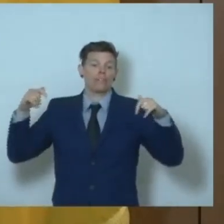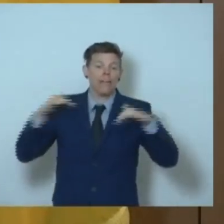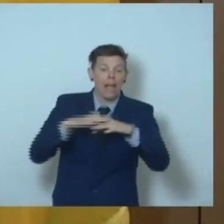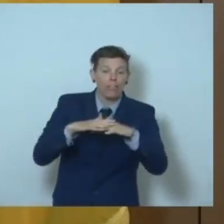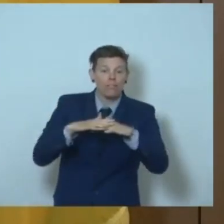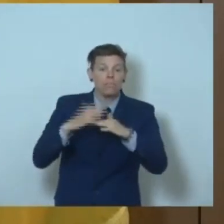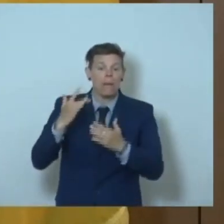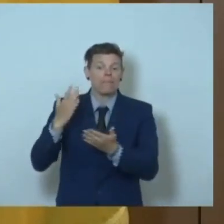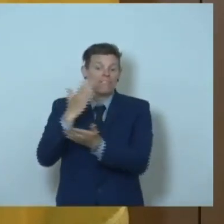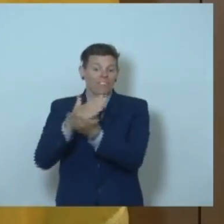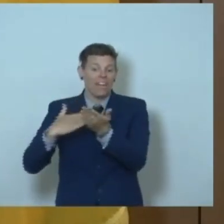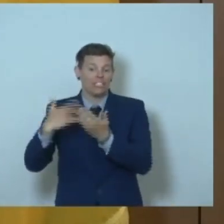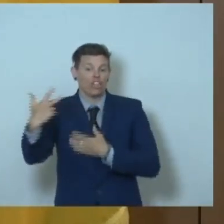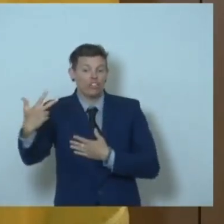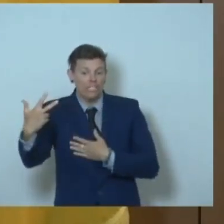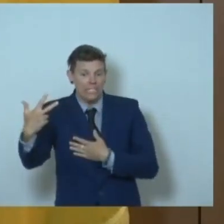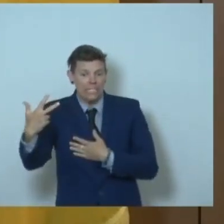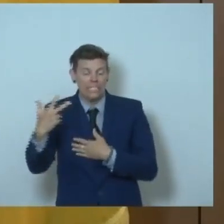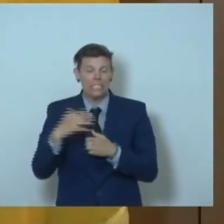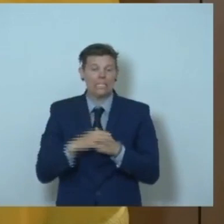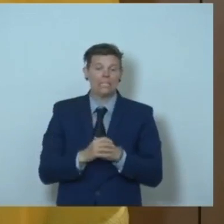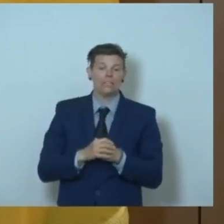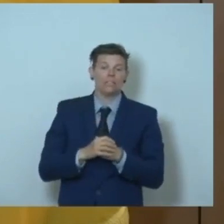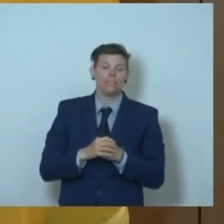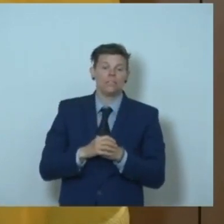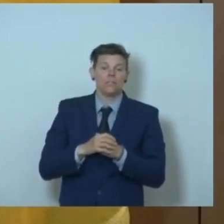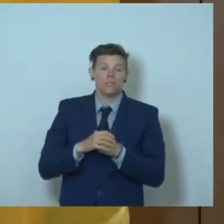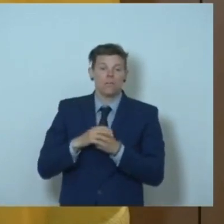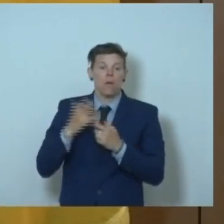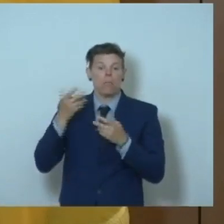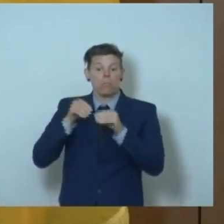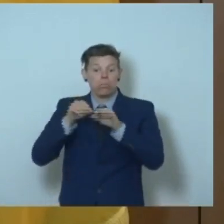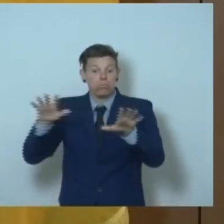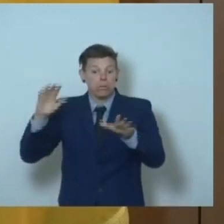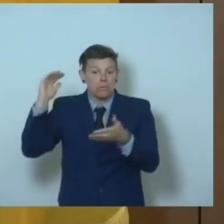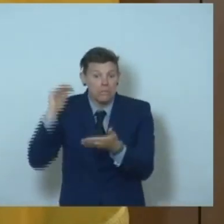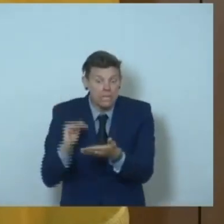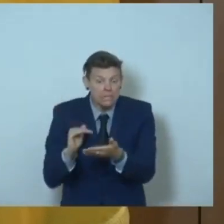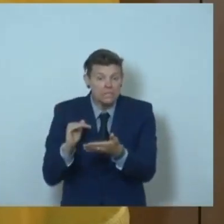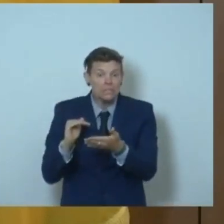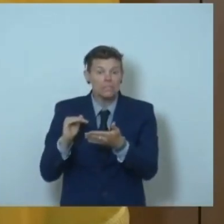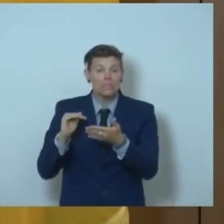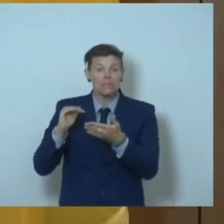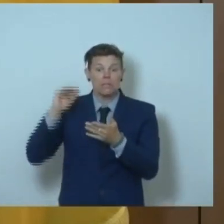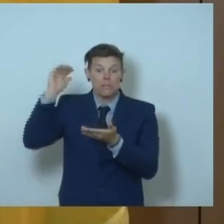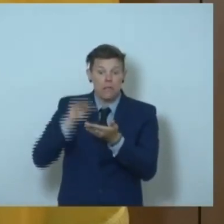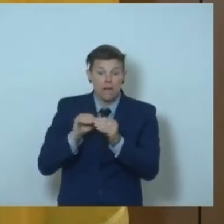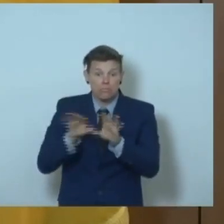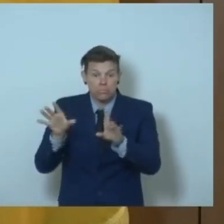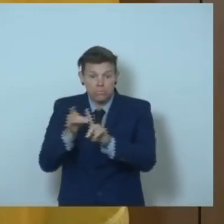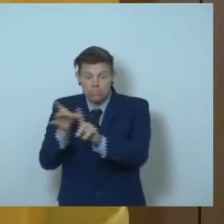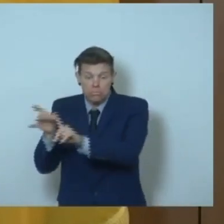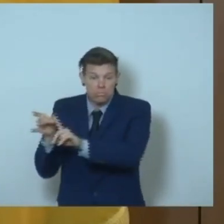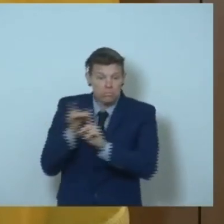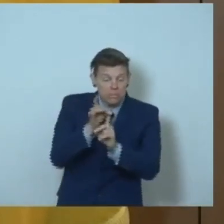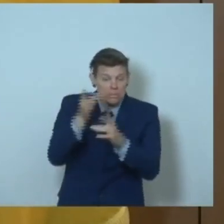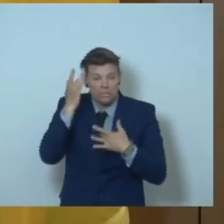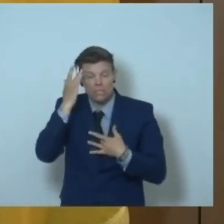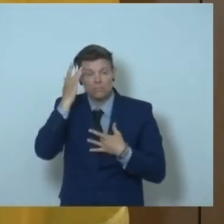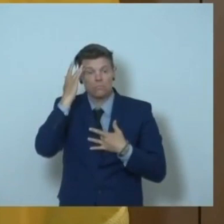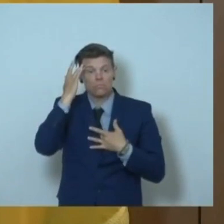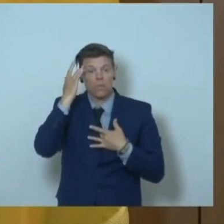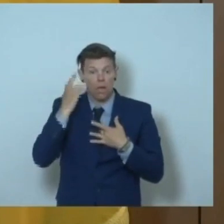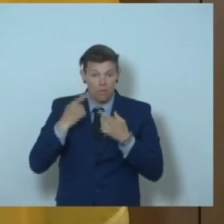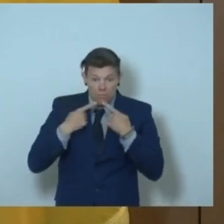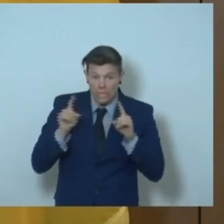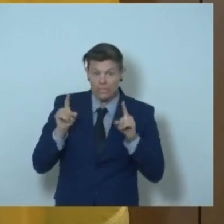can get to an outbreak immediately, that we can minimize the rate of infection, that we can do effective contact tracing